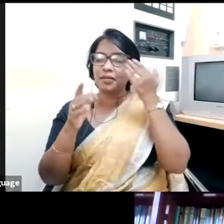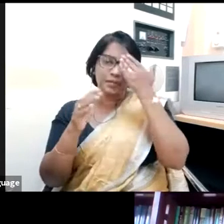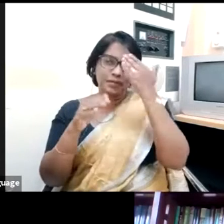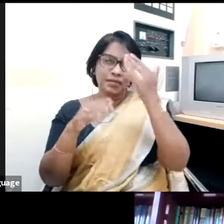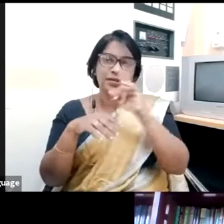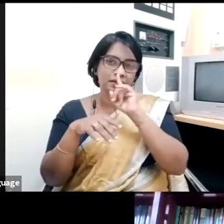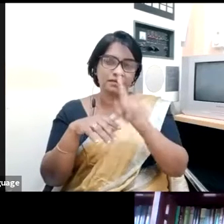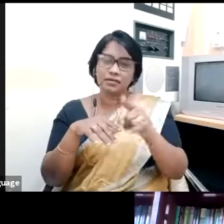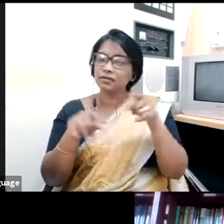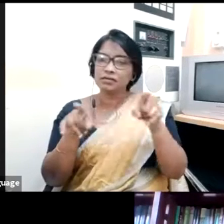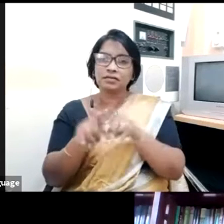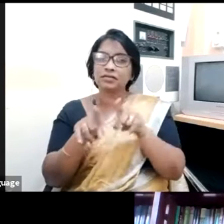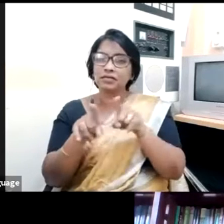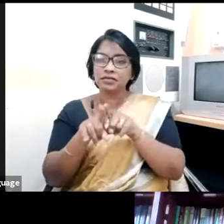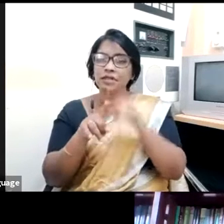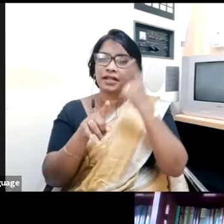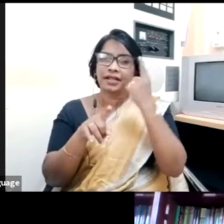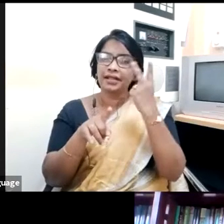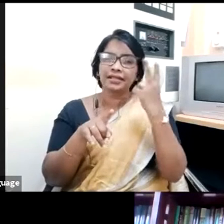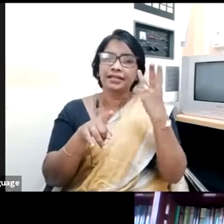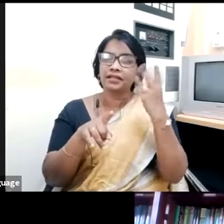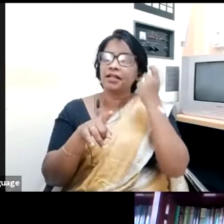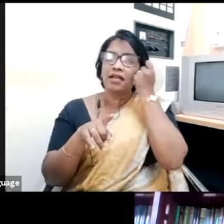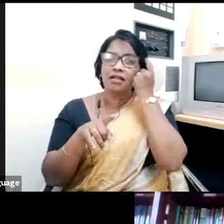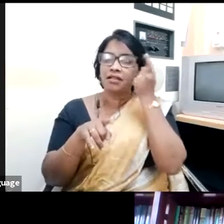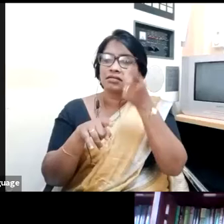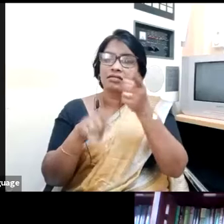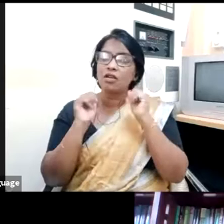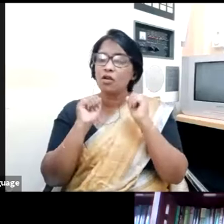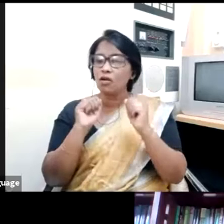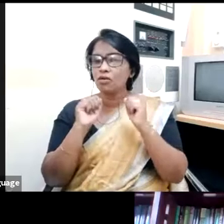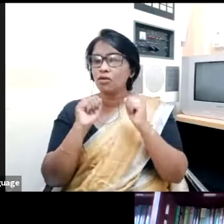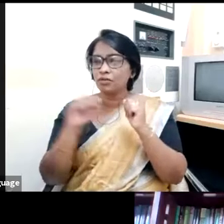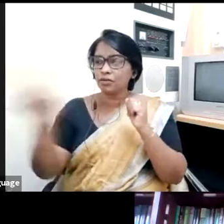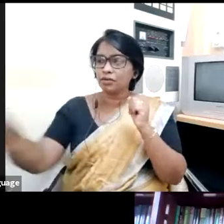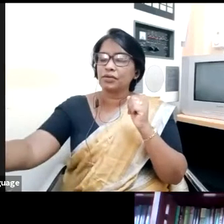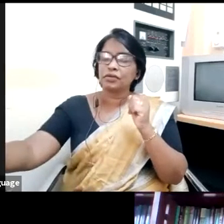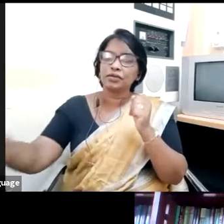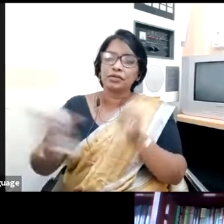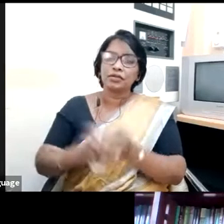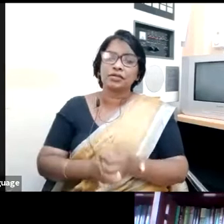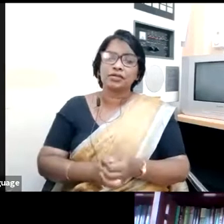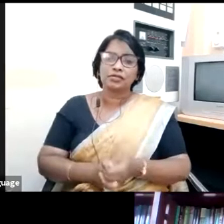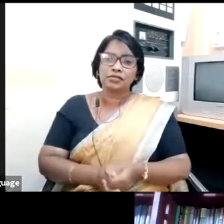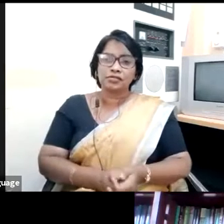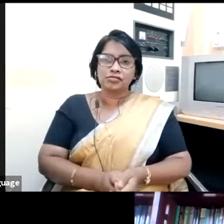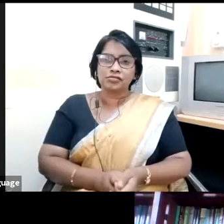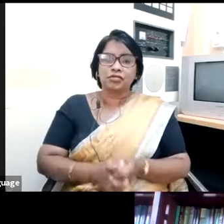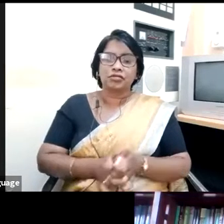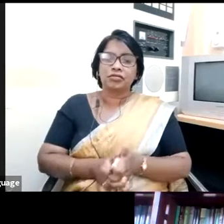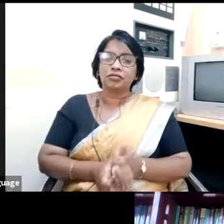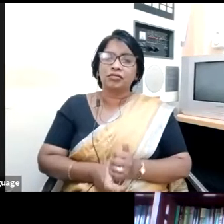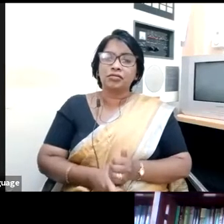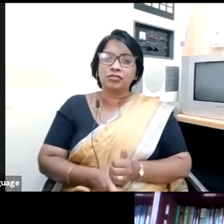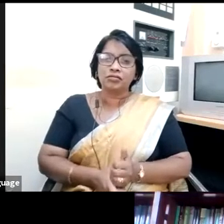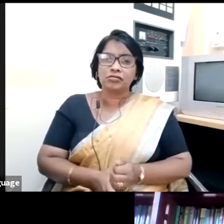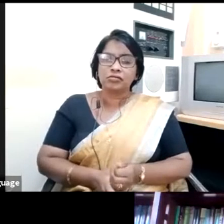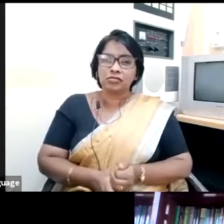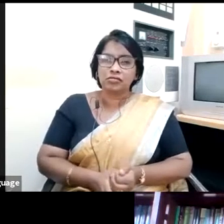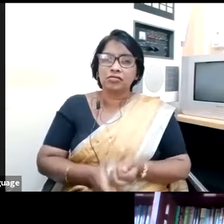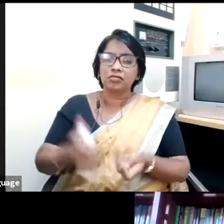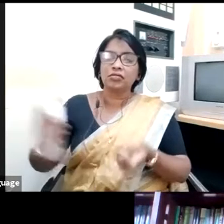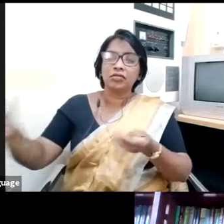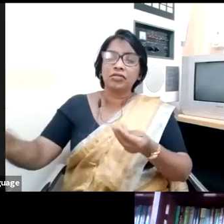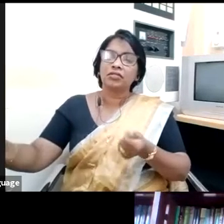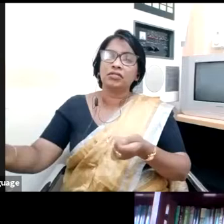would recommend every single one of you on this program do with urgency for